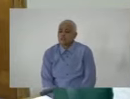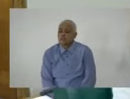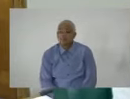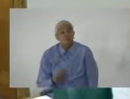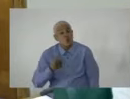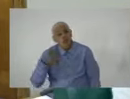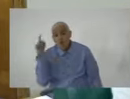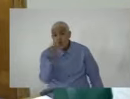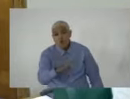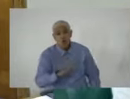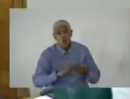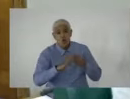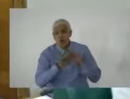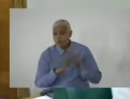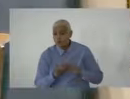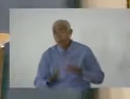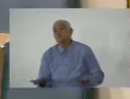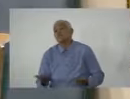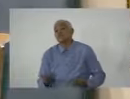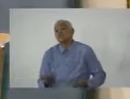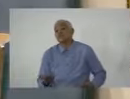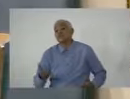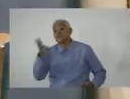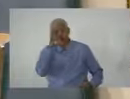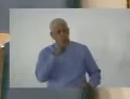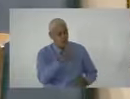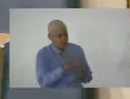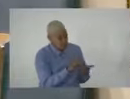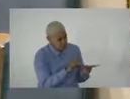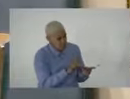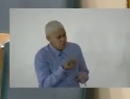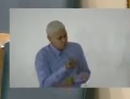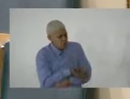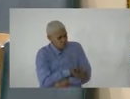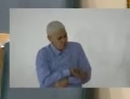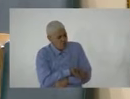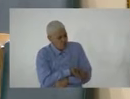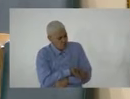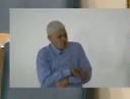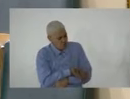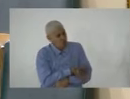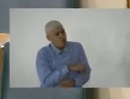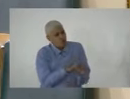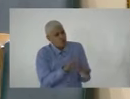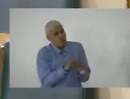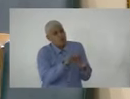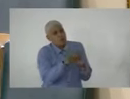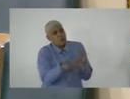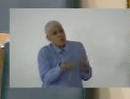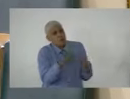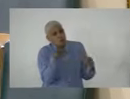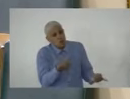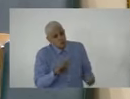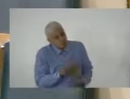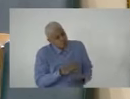So I went to the community to hear the grouses of my Jamaican